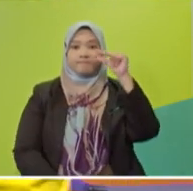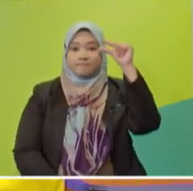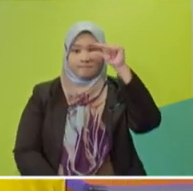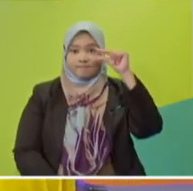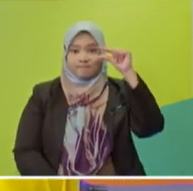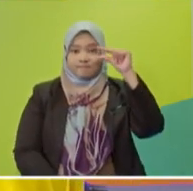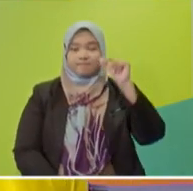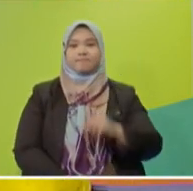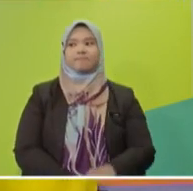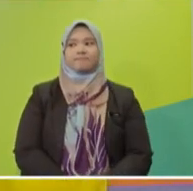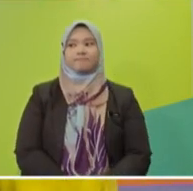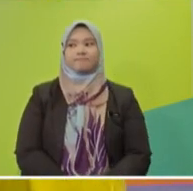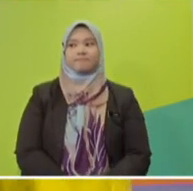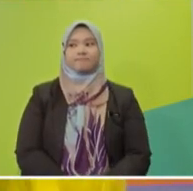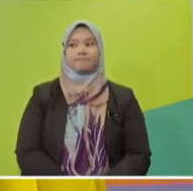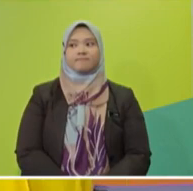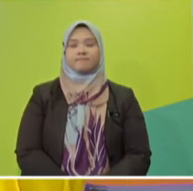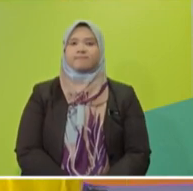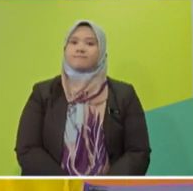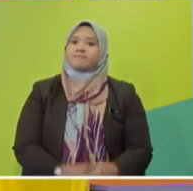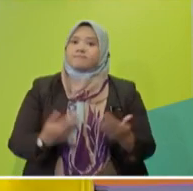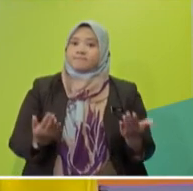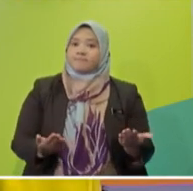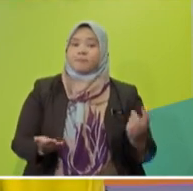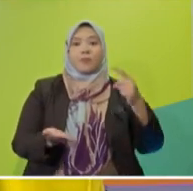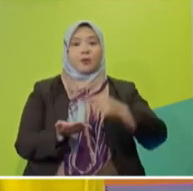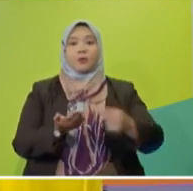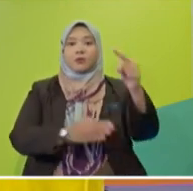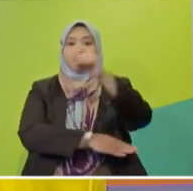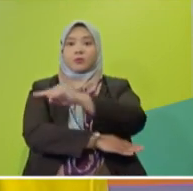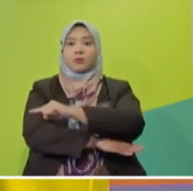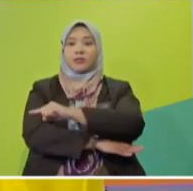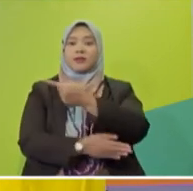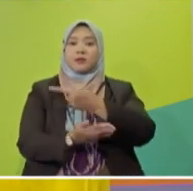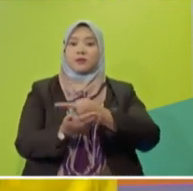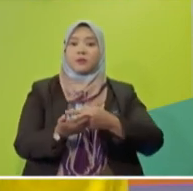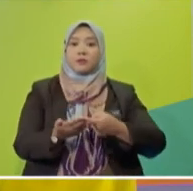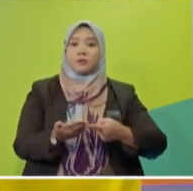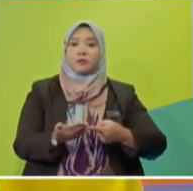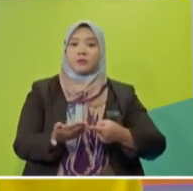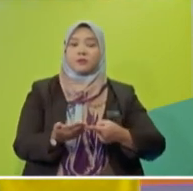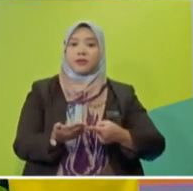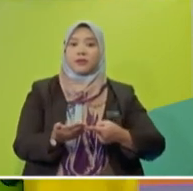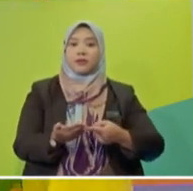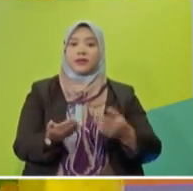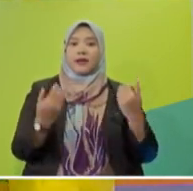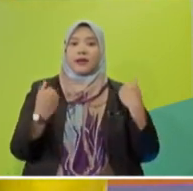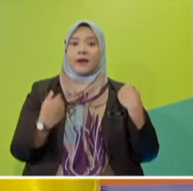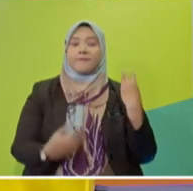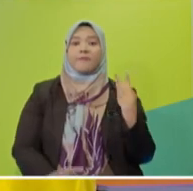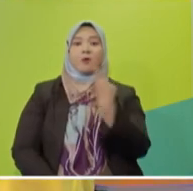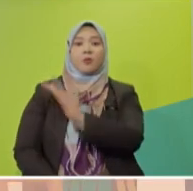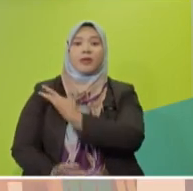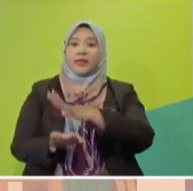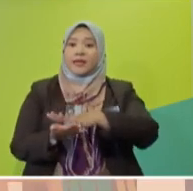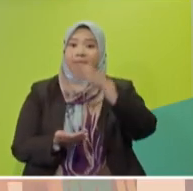since we have learned about pet show, right? People today, they're able to say all the names of the pets correctly. Then they're